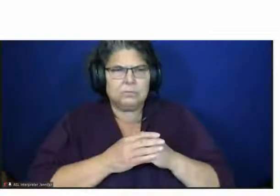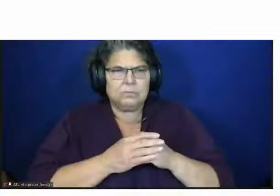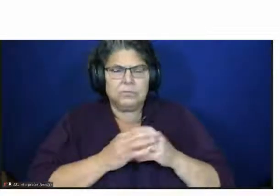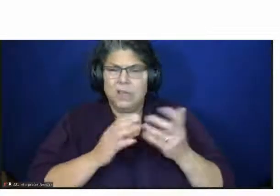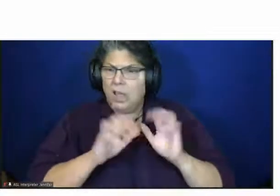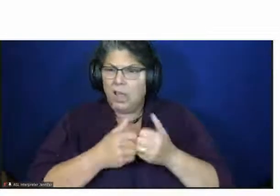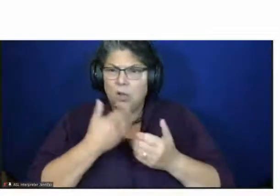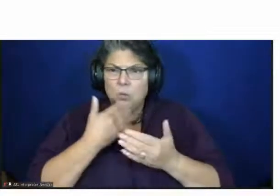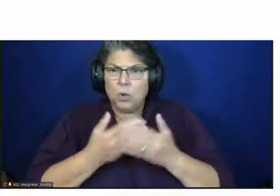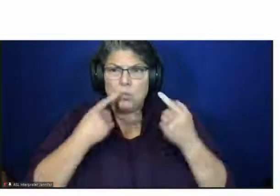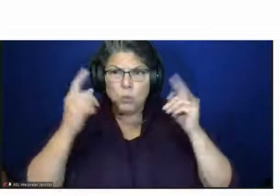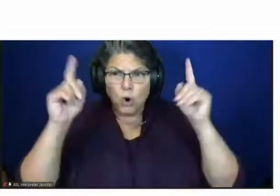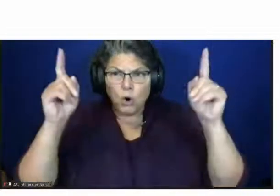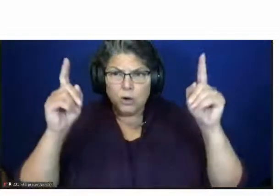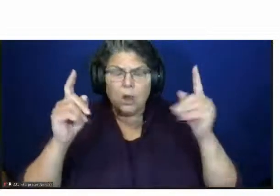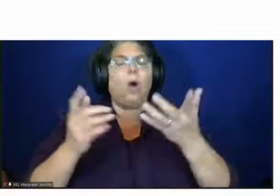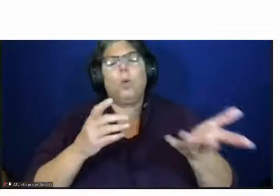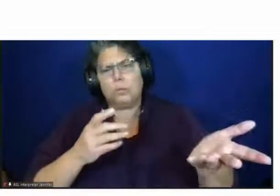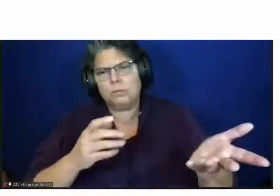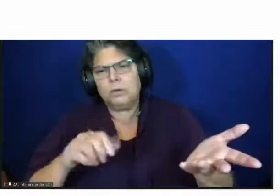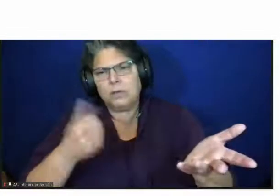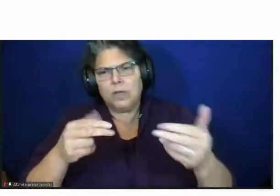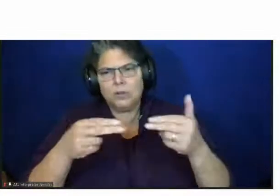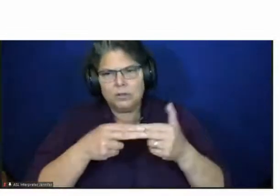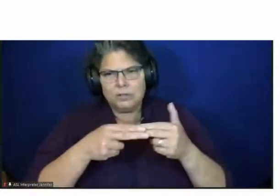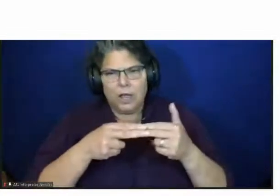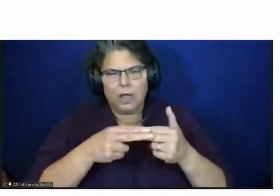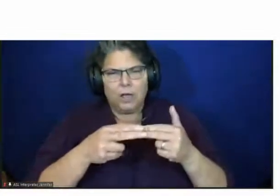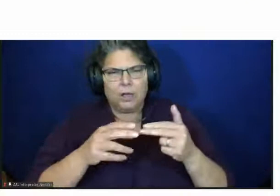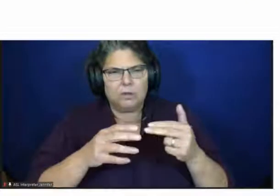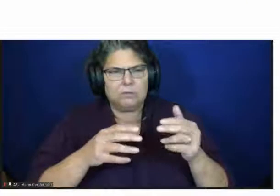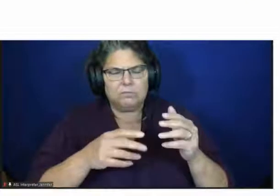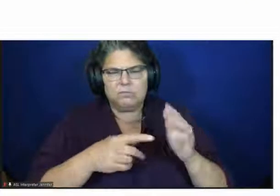efficacy. Oh, here's another slide about the